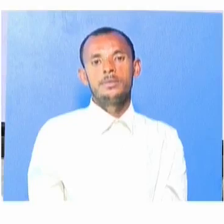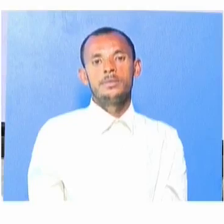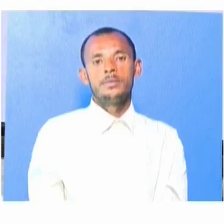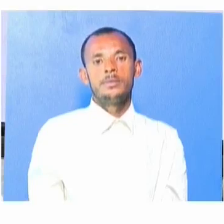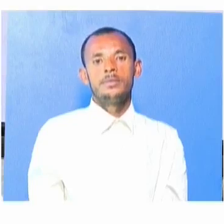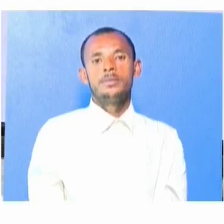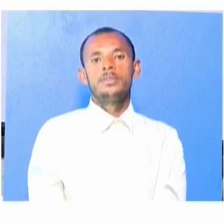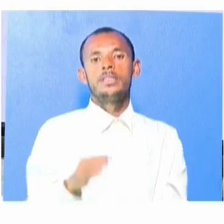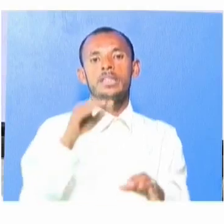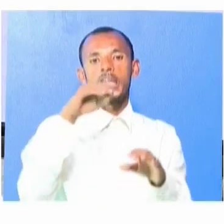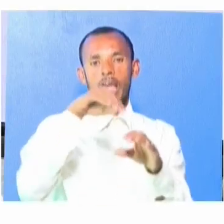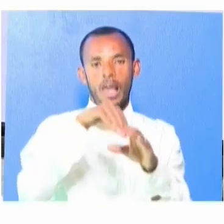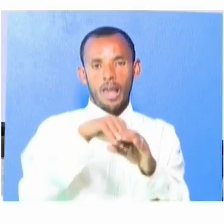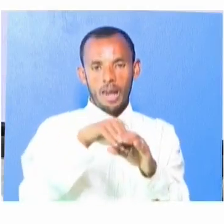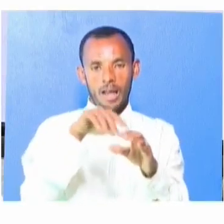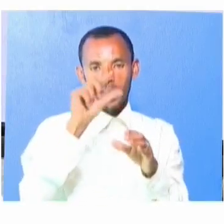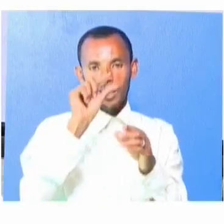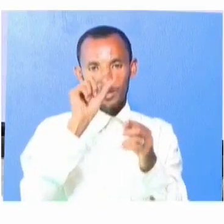in ascending order.